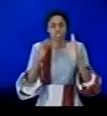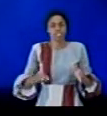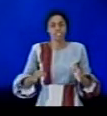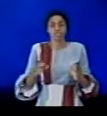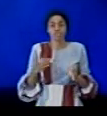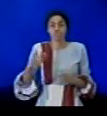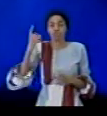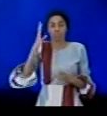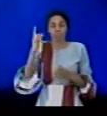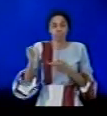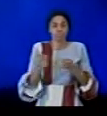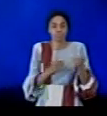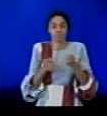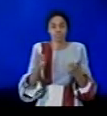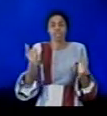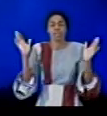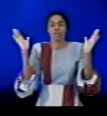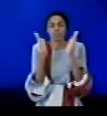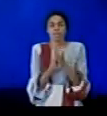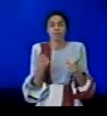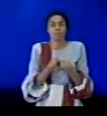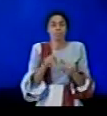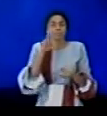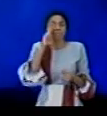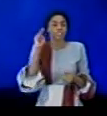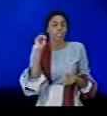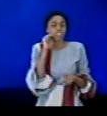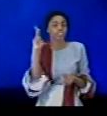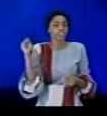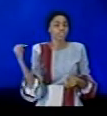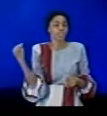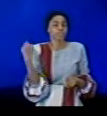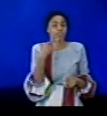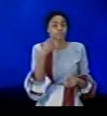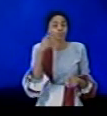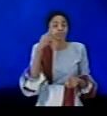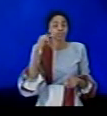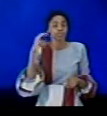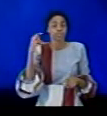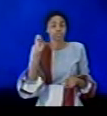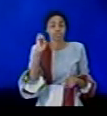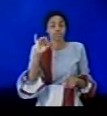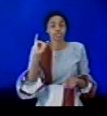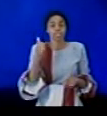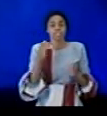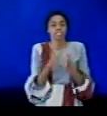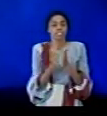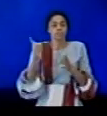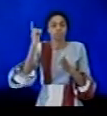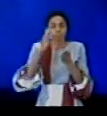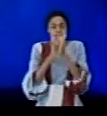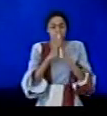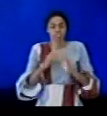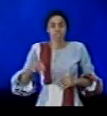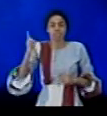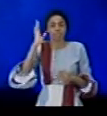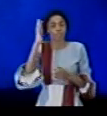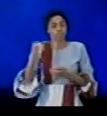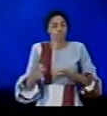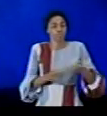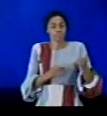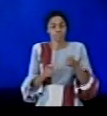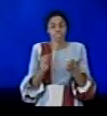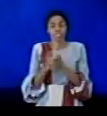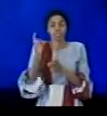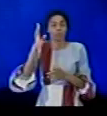Nigeria. As the election is coming forth, that God Almighty will take control of everything. That God Almighty